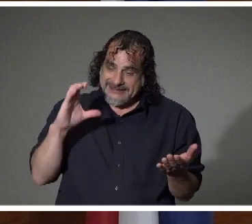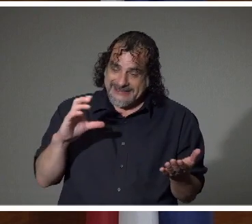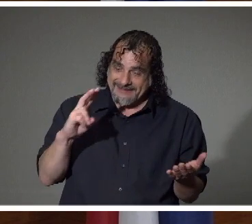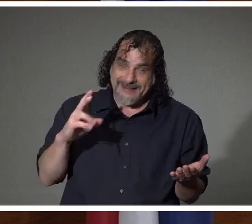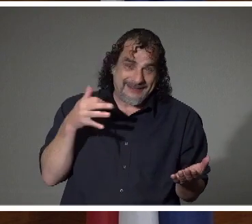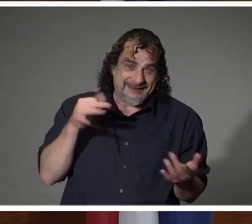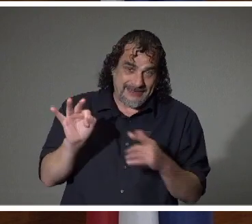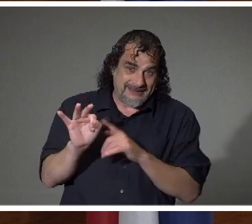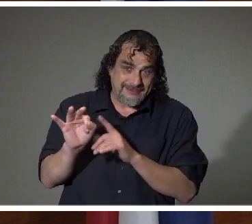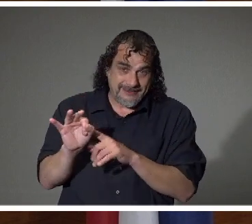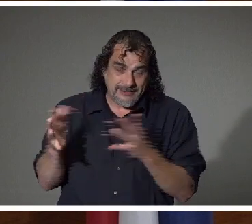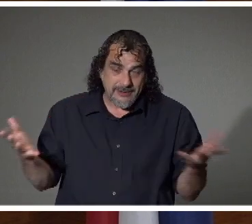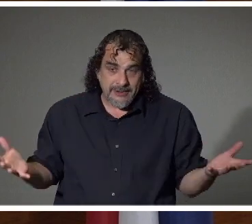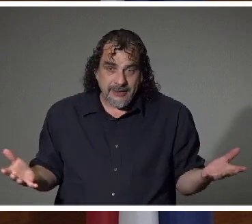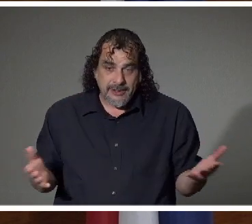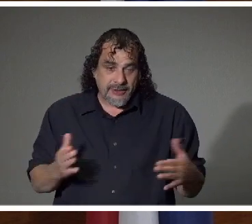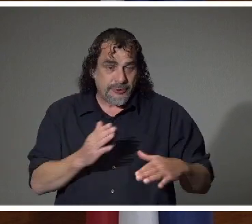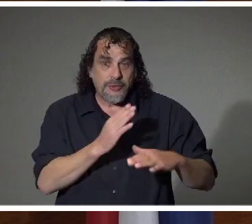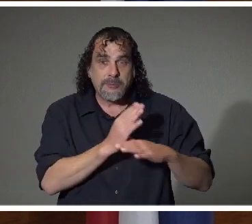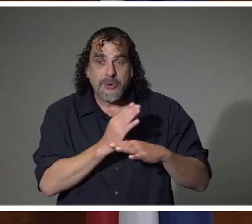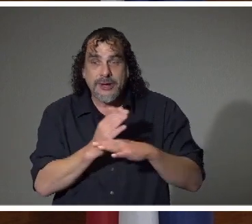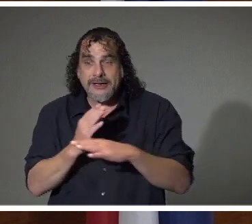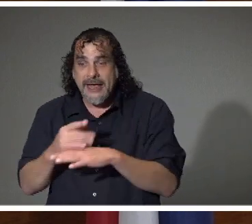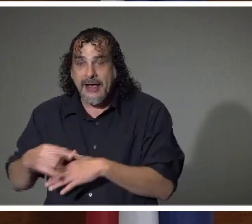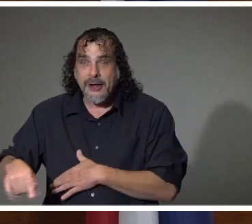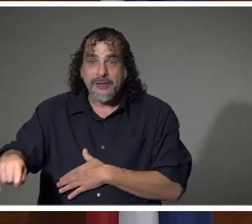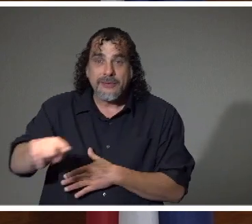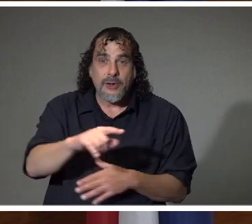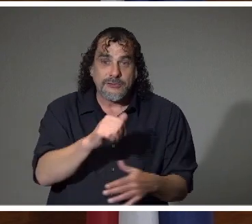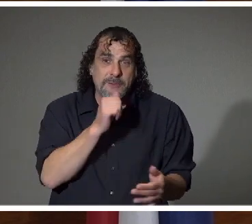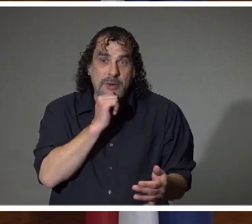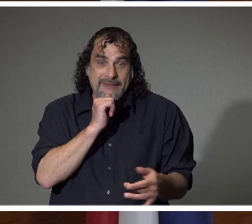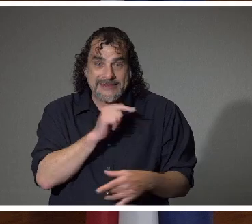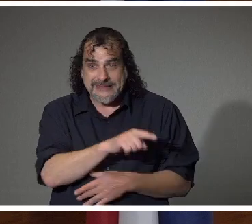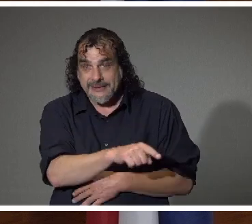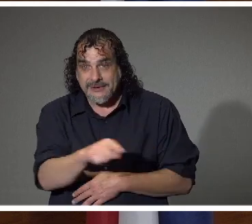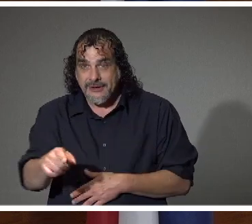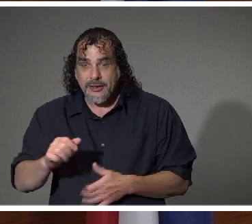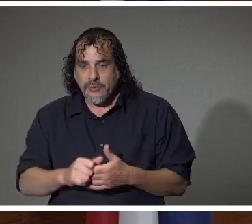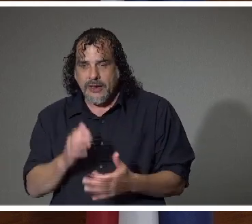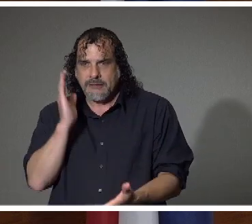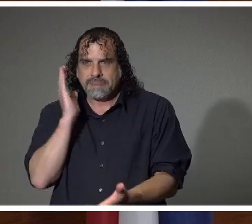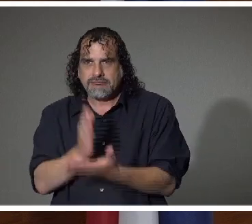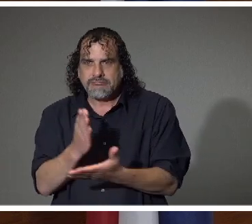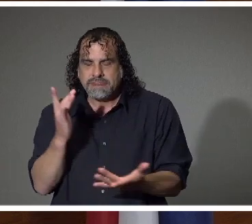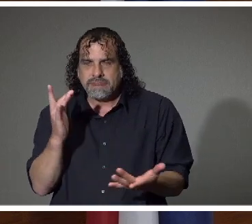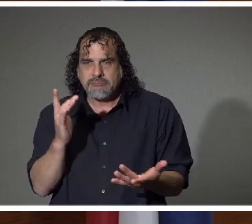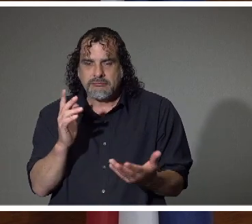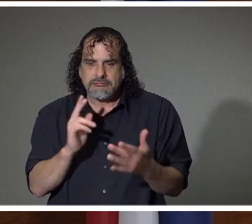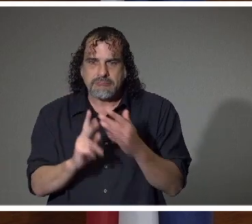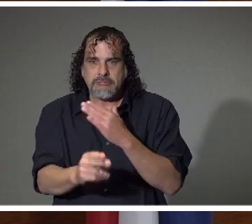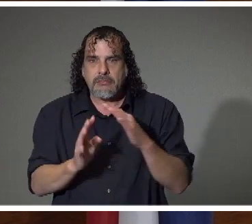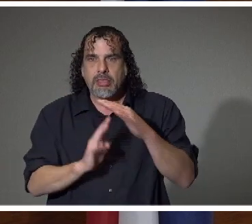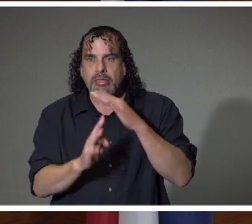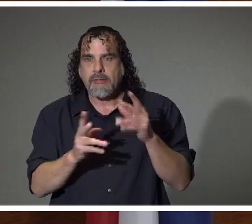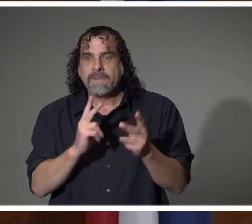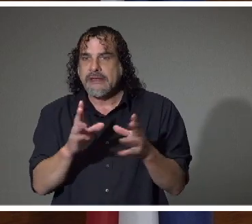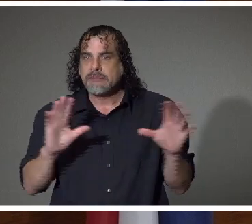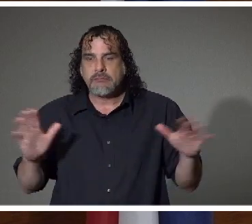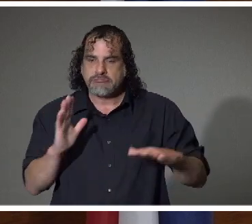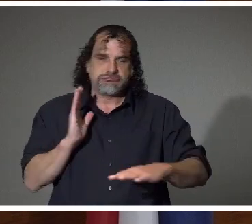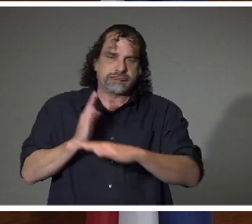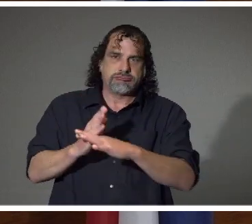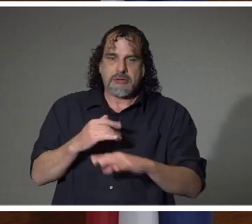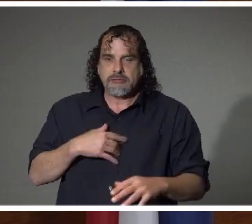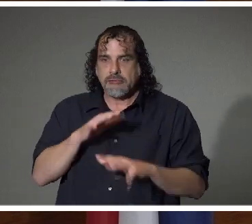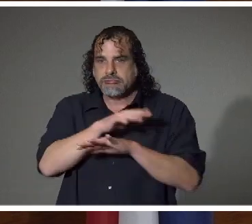COVID-19 is to protect those individuals within the nursing home. We had to cut off visitation to the nursing home so as to